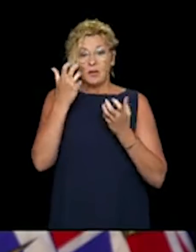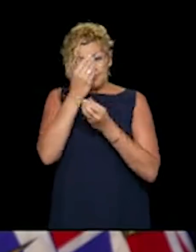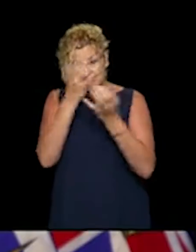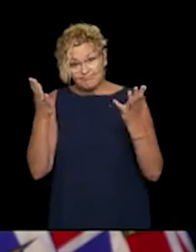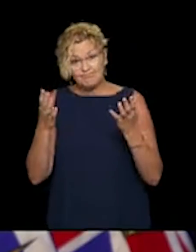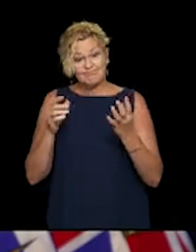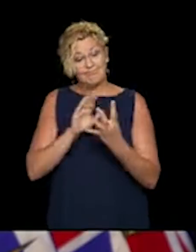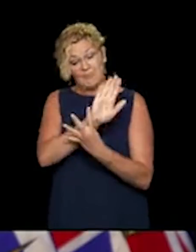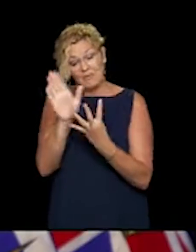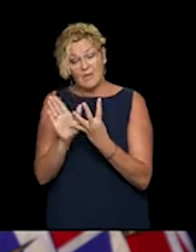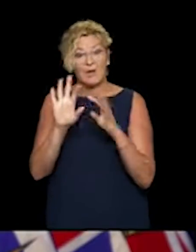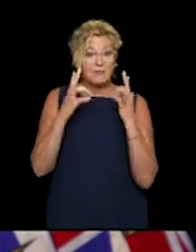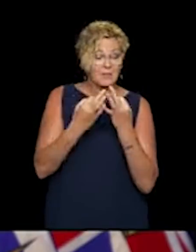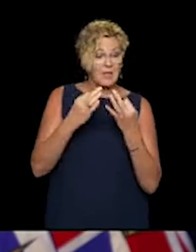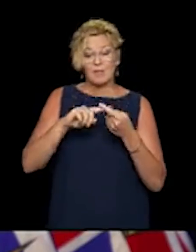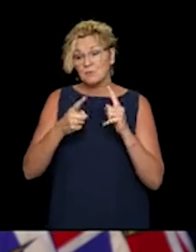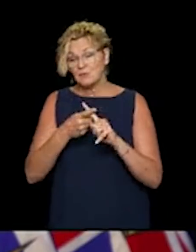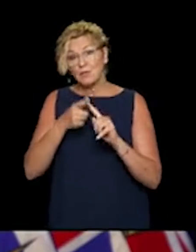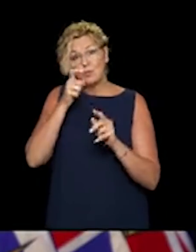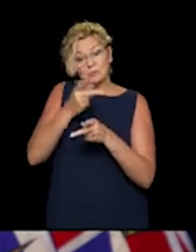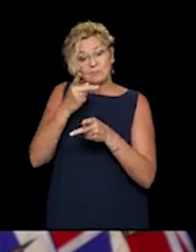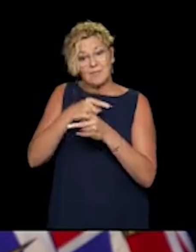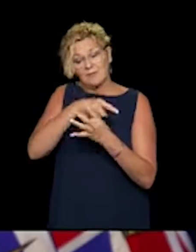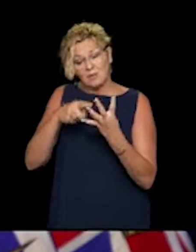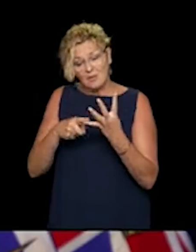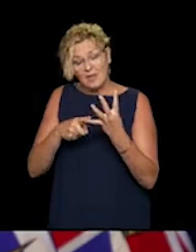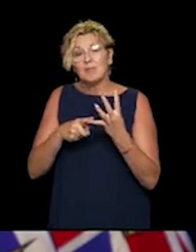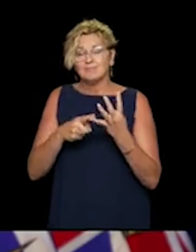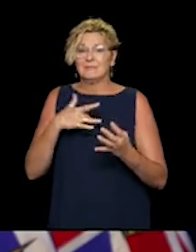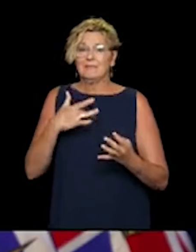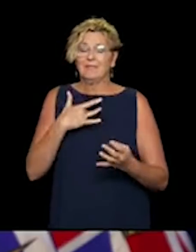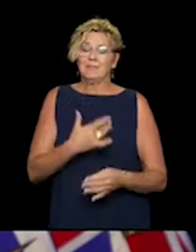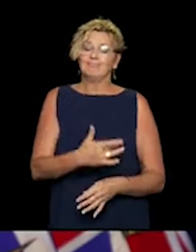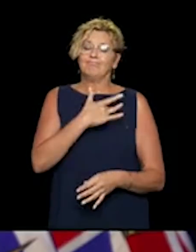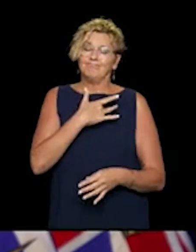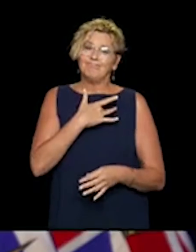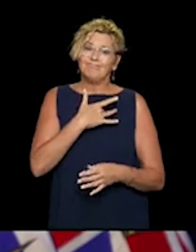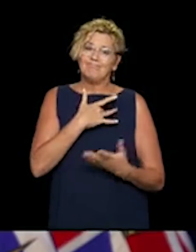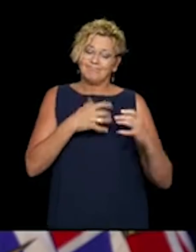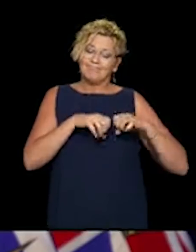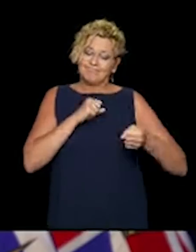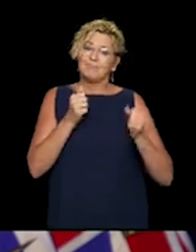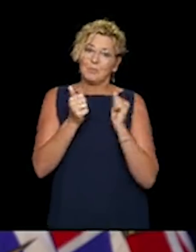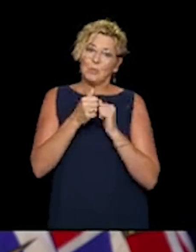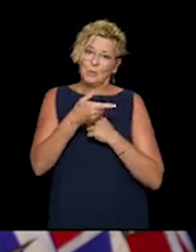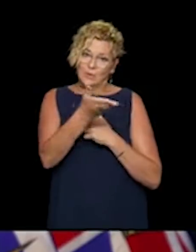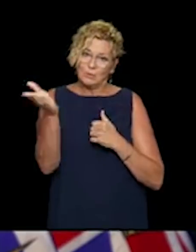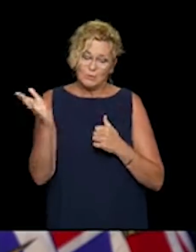go out to the families, to the friends, and to the care providers for these people. We have